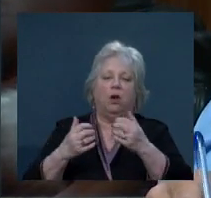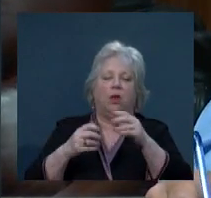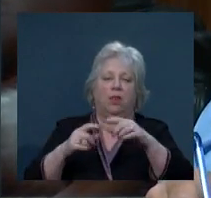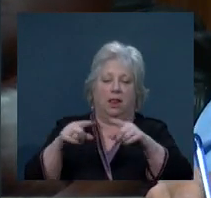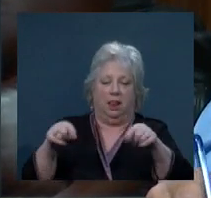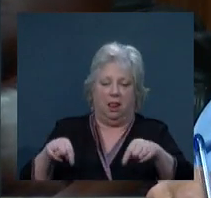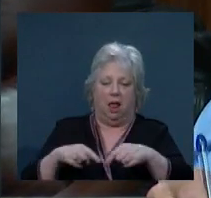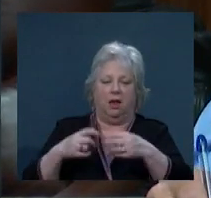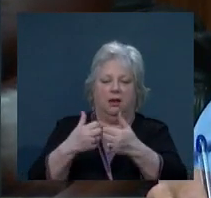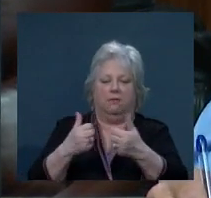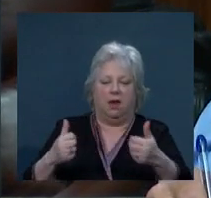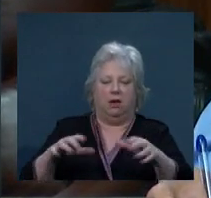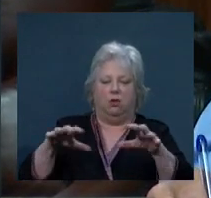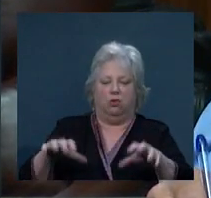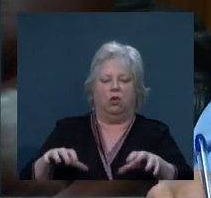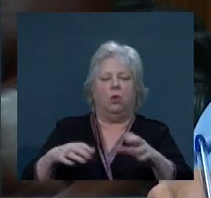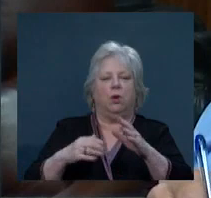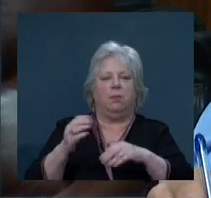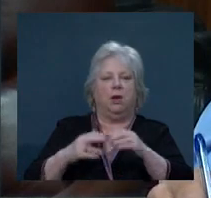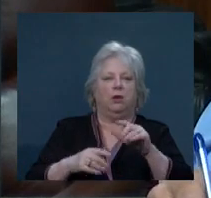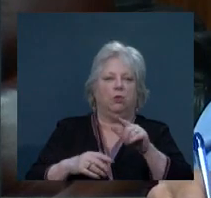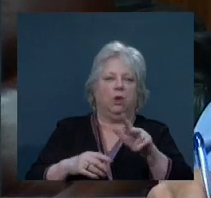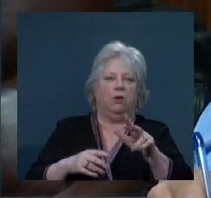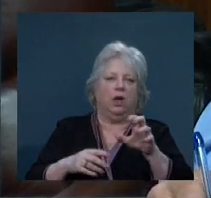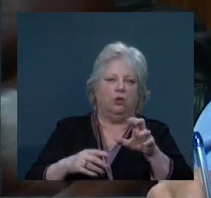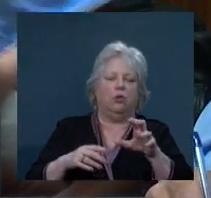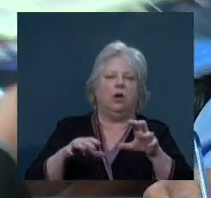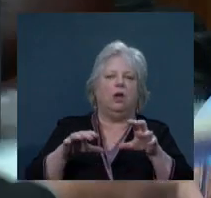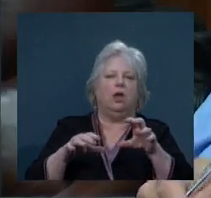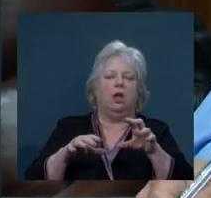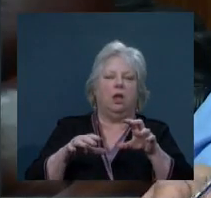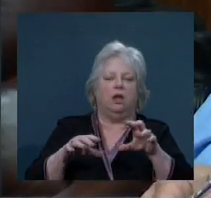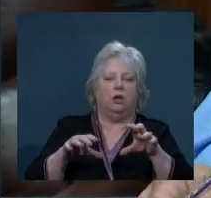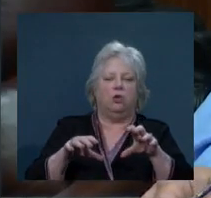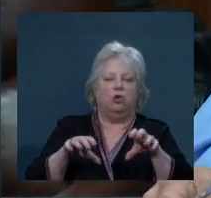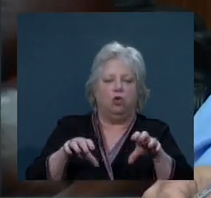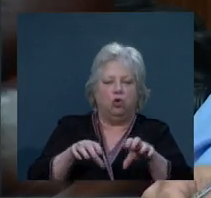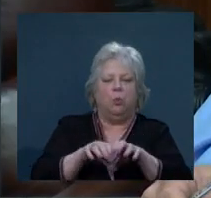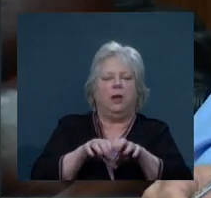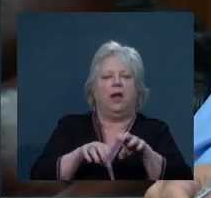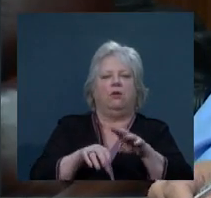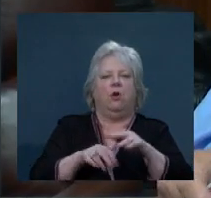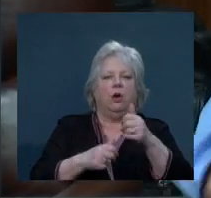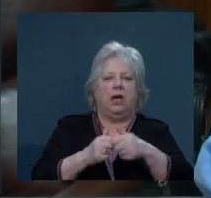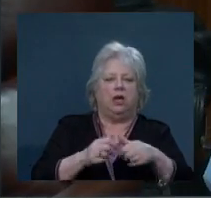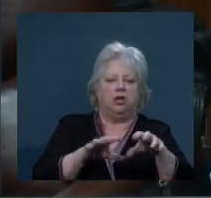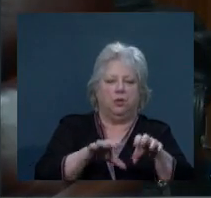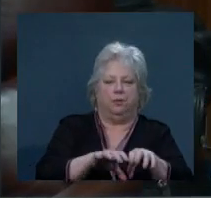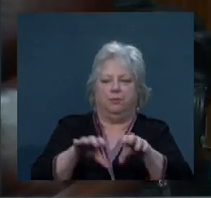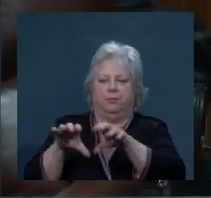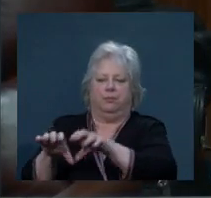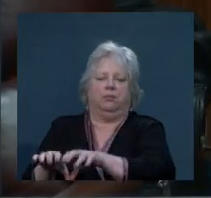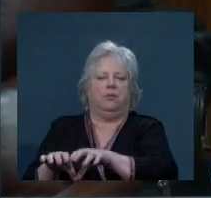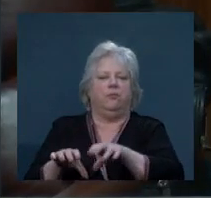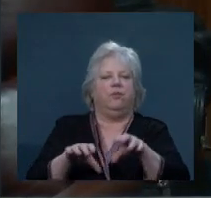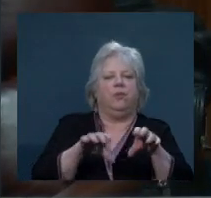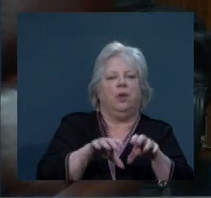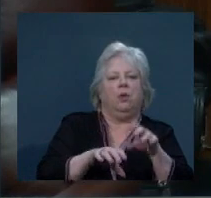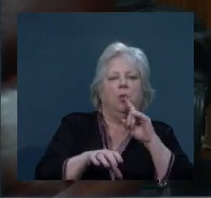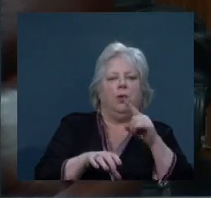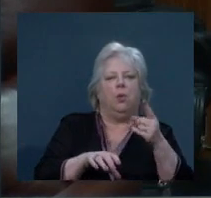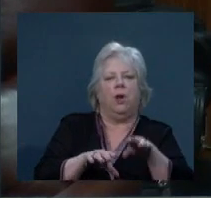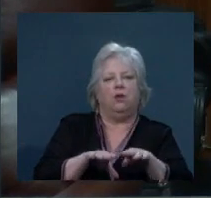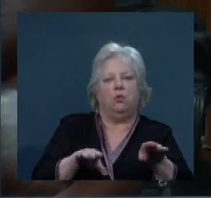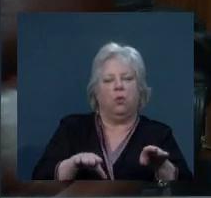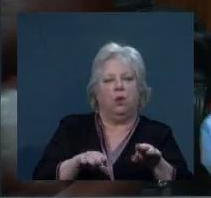lots and construct a 2,300 square foot duplex structure on each of the 2 platted lots. The duplex structures will be 1